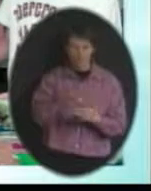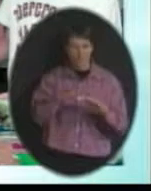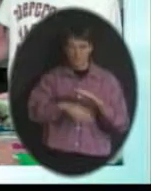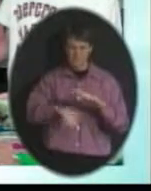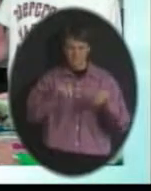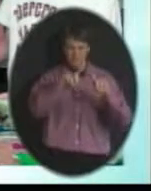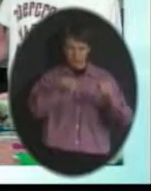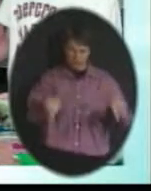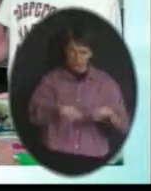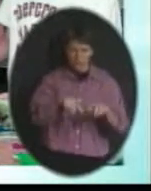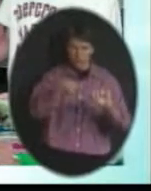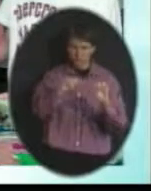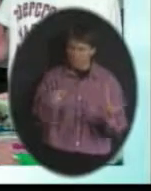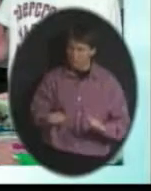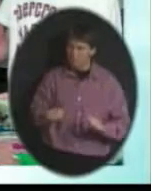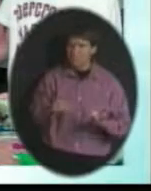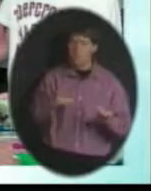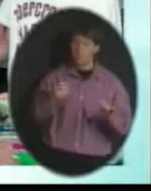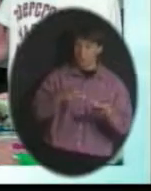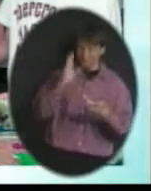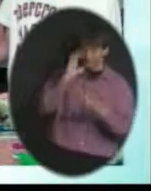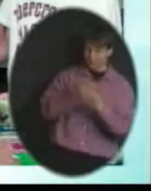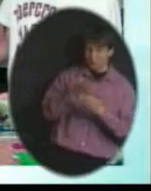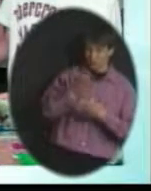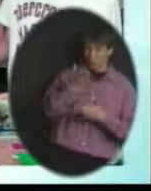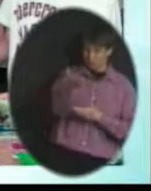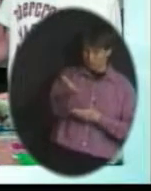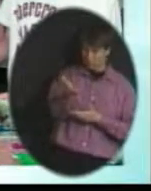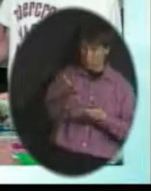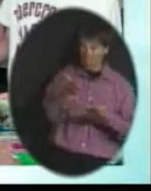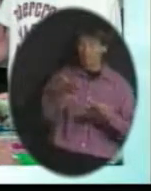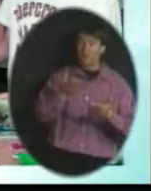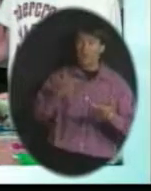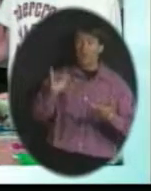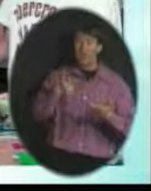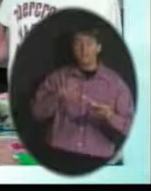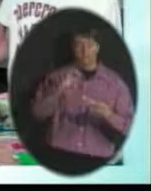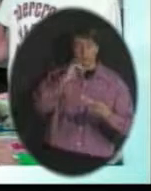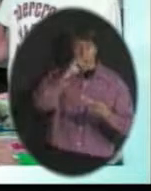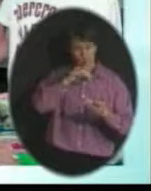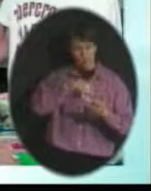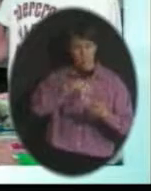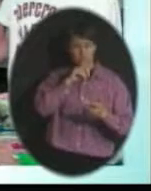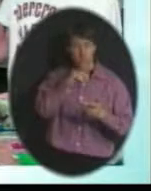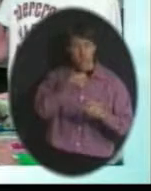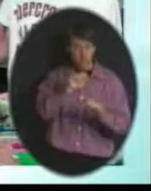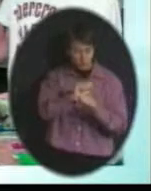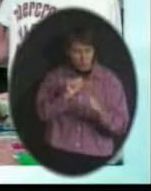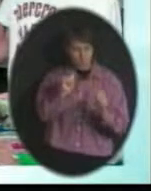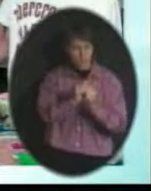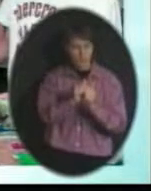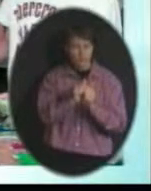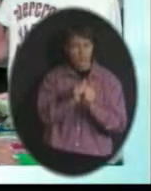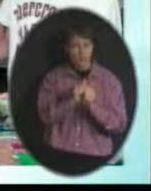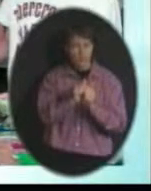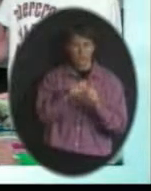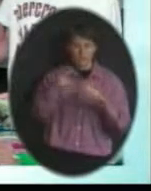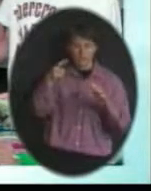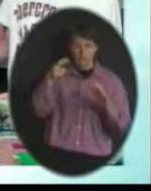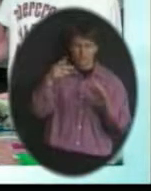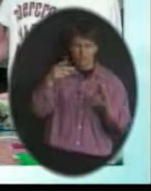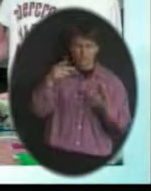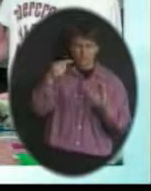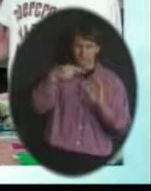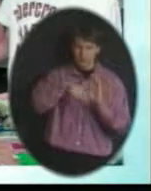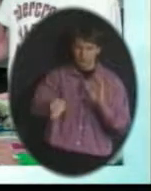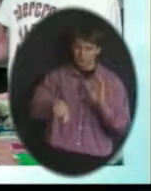shapes. Just in the pictures that are offered up there in front of us, the kids are actually going through and working with like the angles of reflection to actually sell or cook a